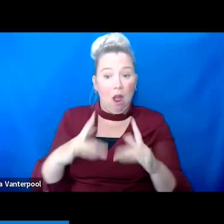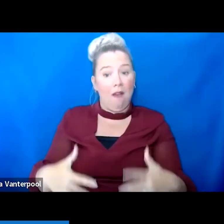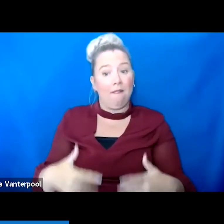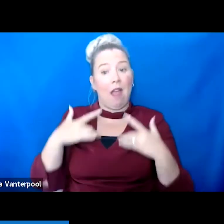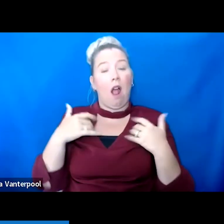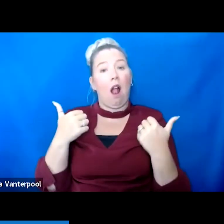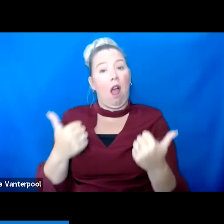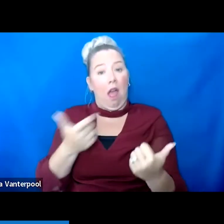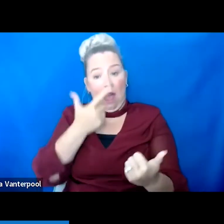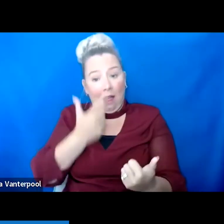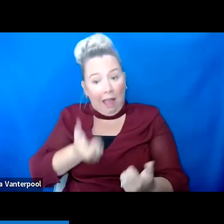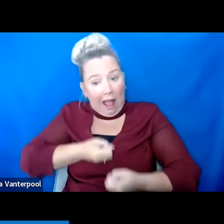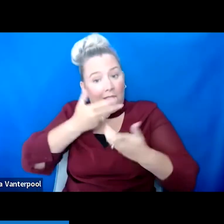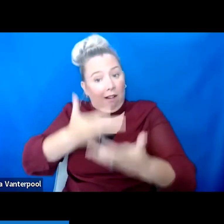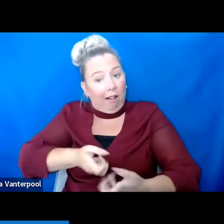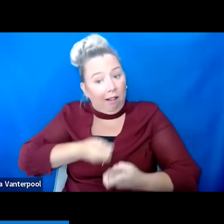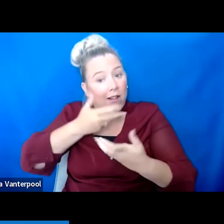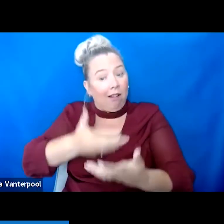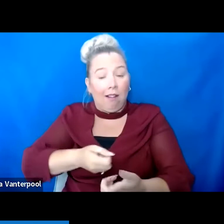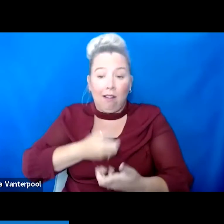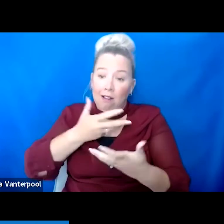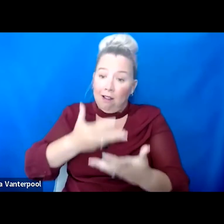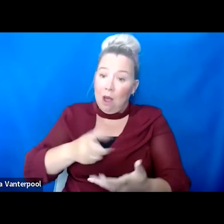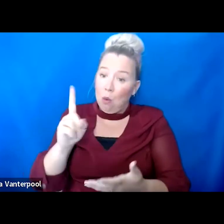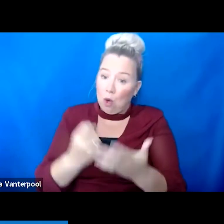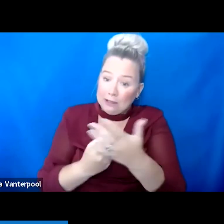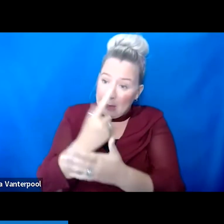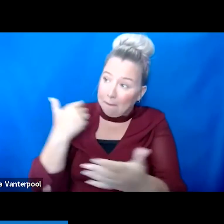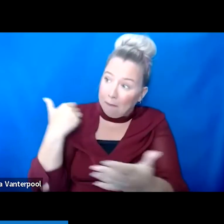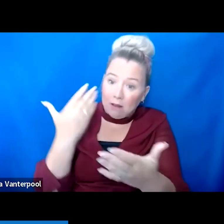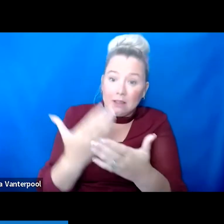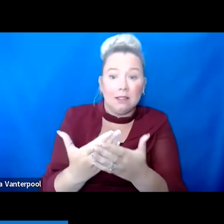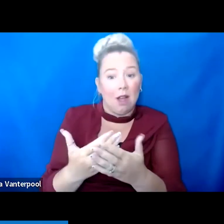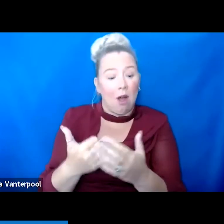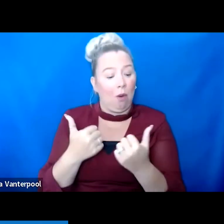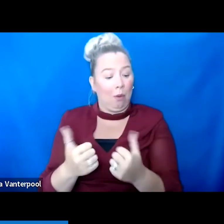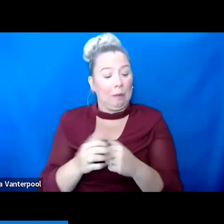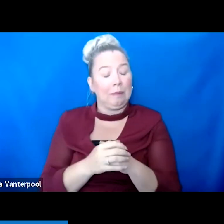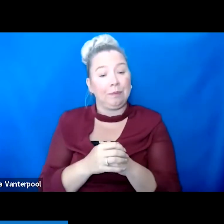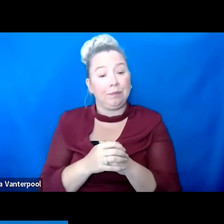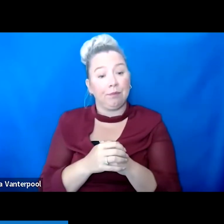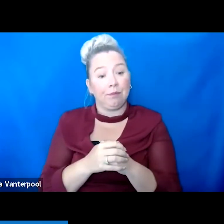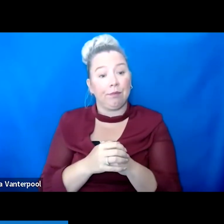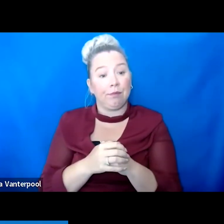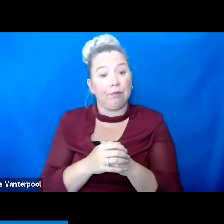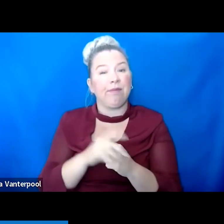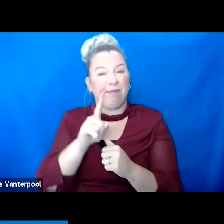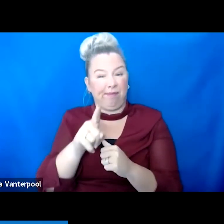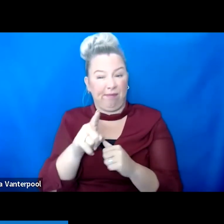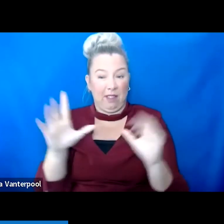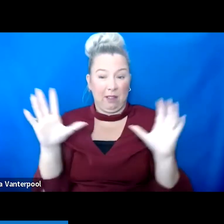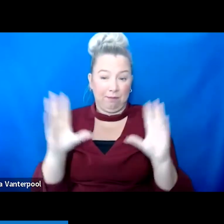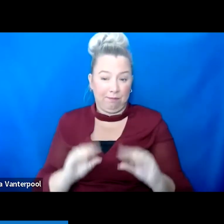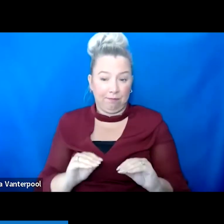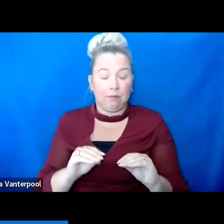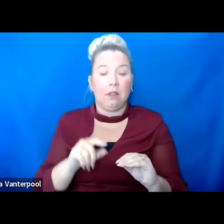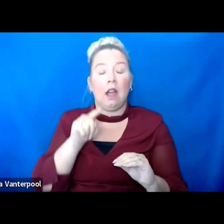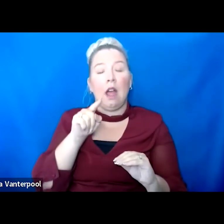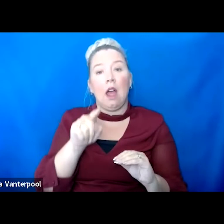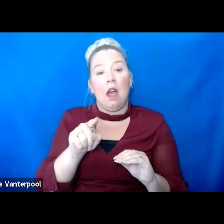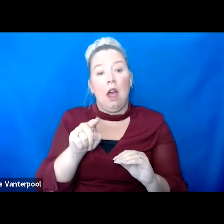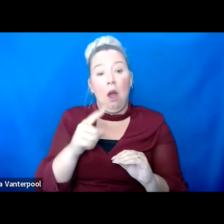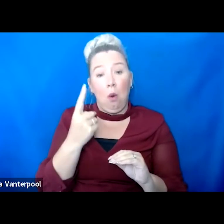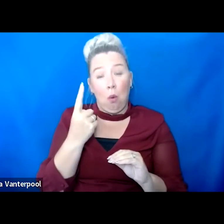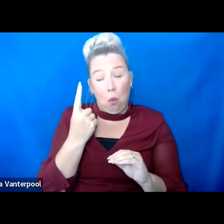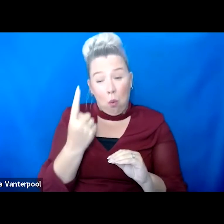they are able to look at what's happening. So just to finish, the other, what I'd like to say,